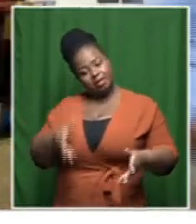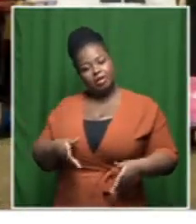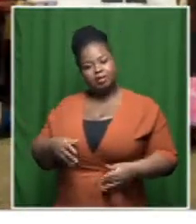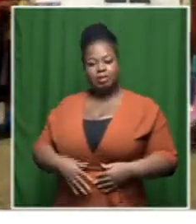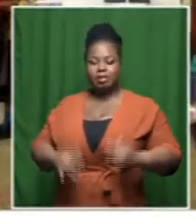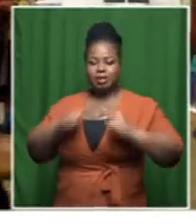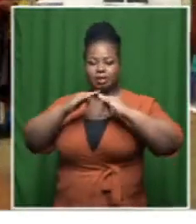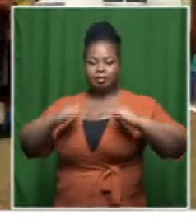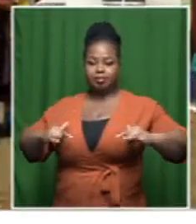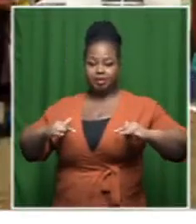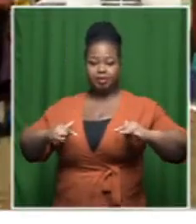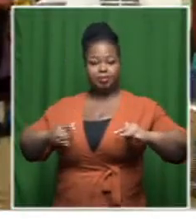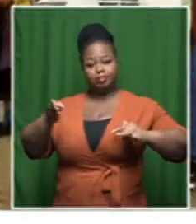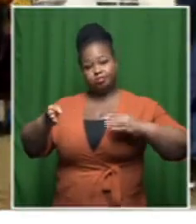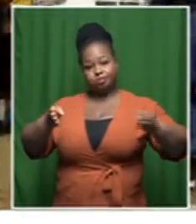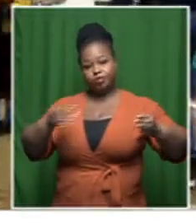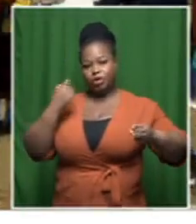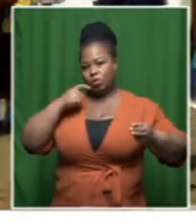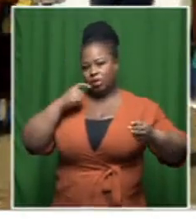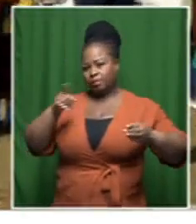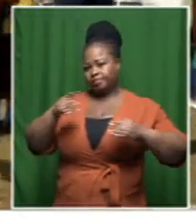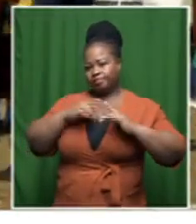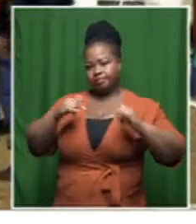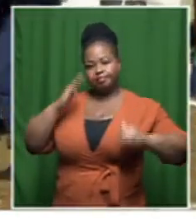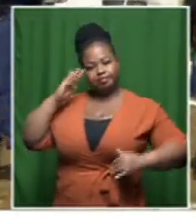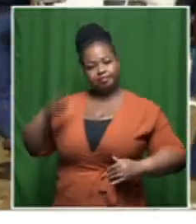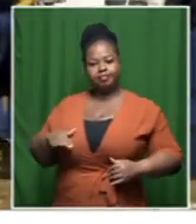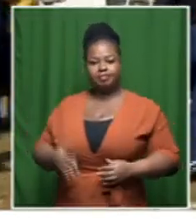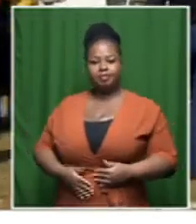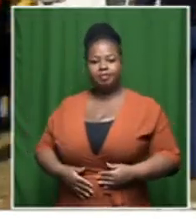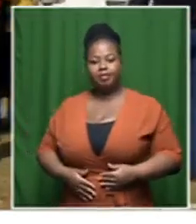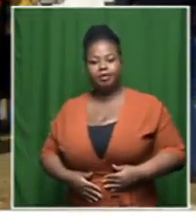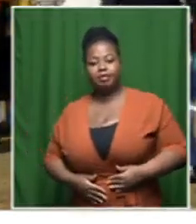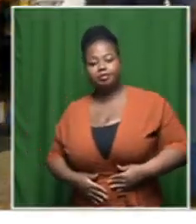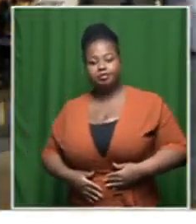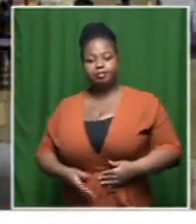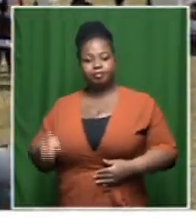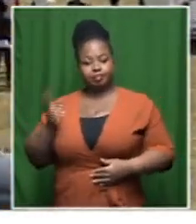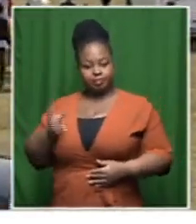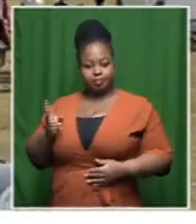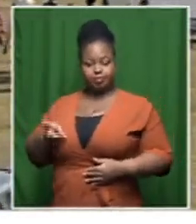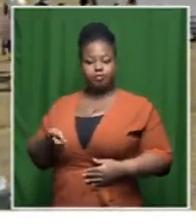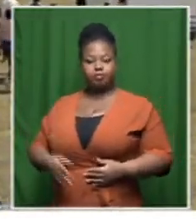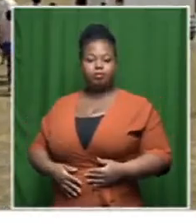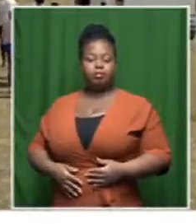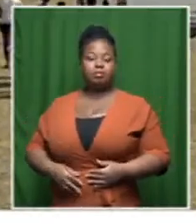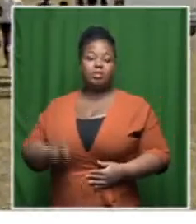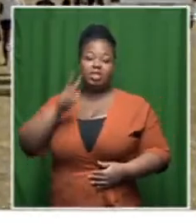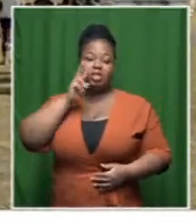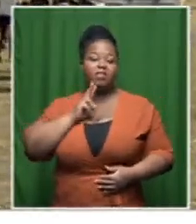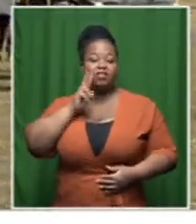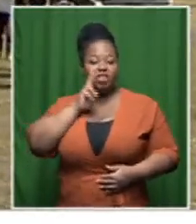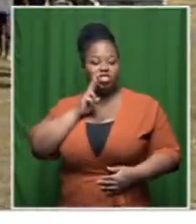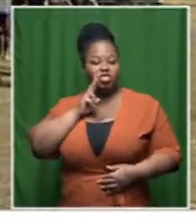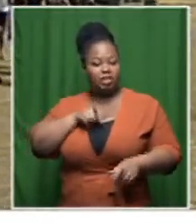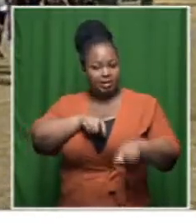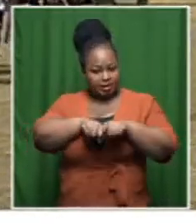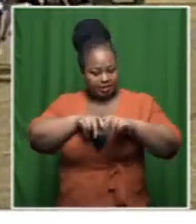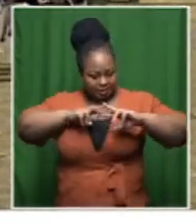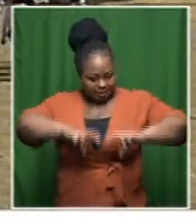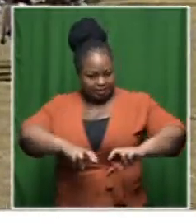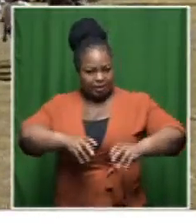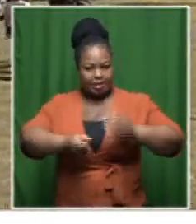marquee. This has been put here for their accommodation. I must also mention that, the actual virginity testing does